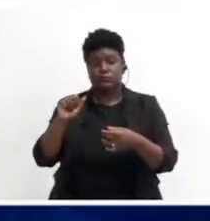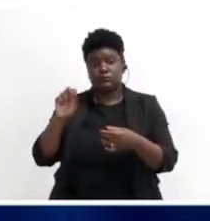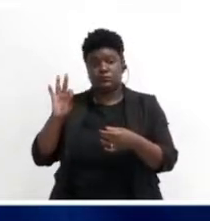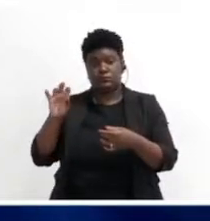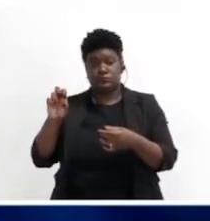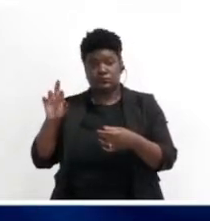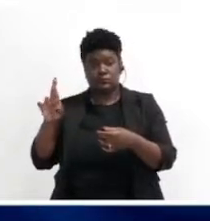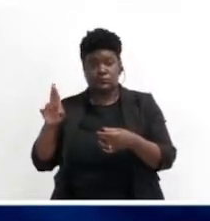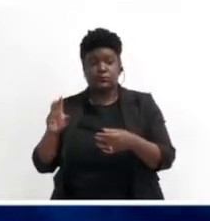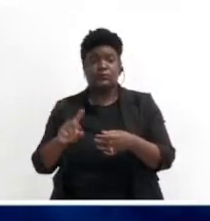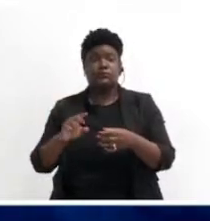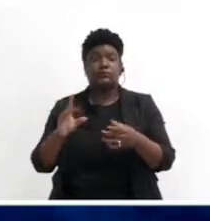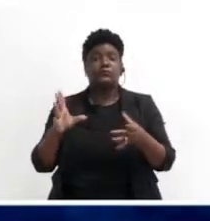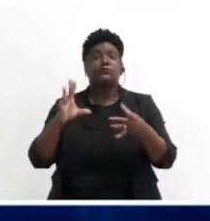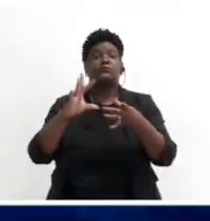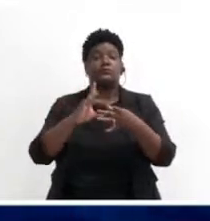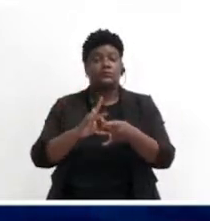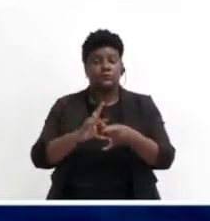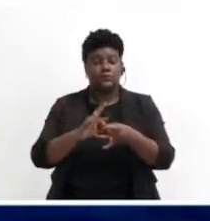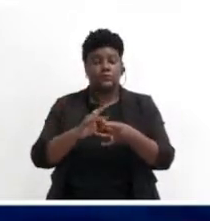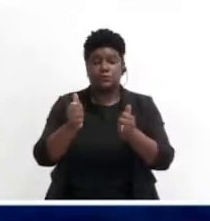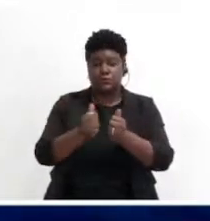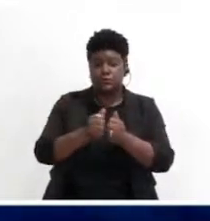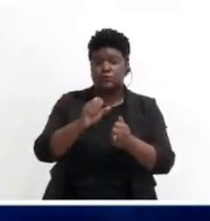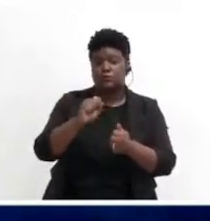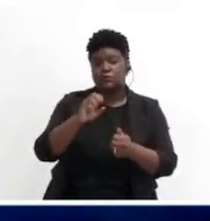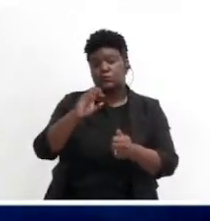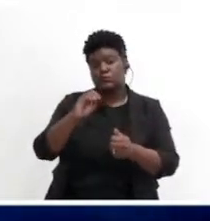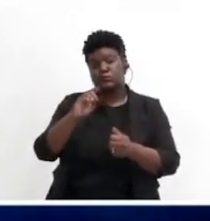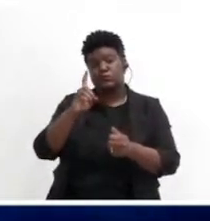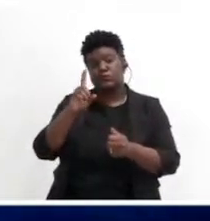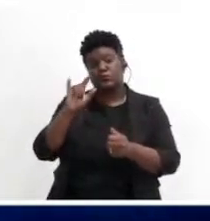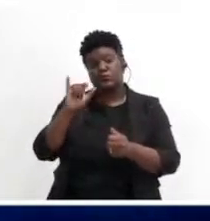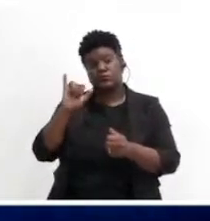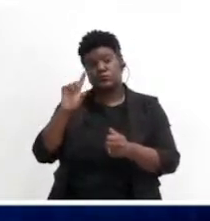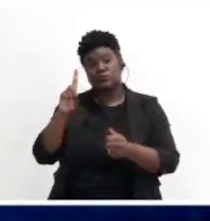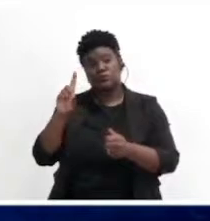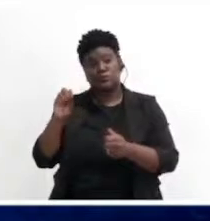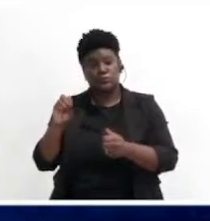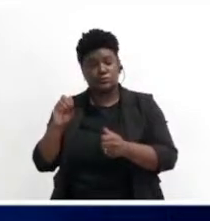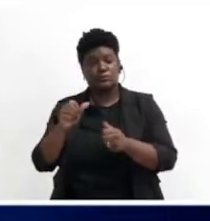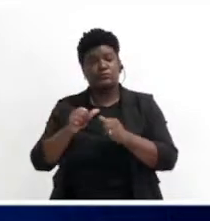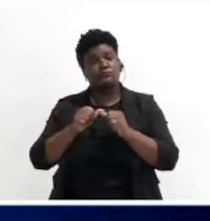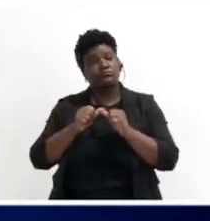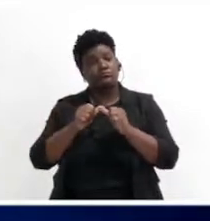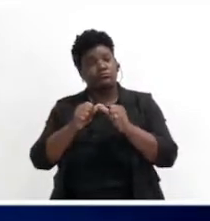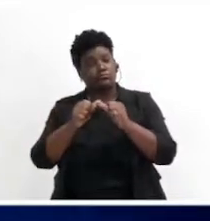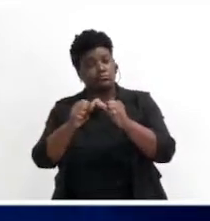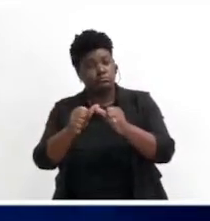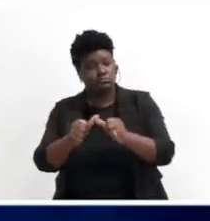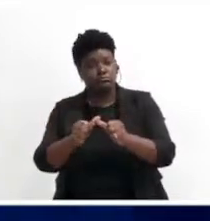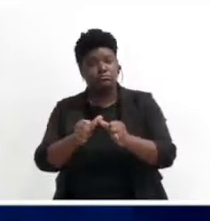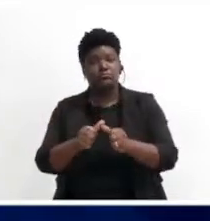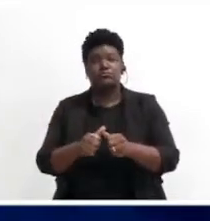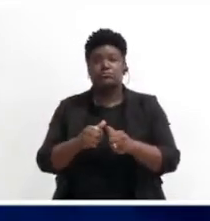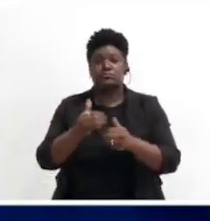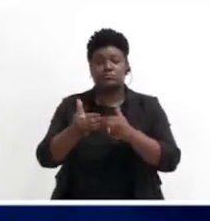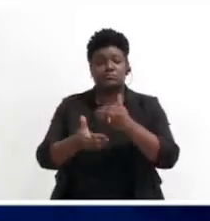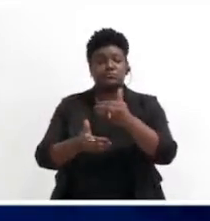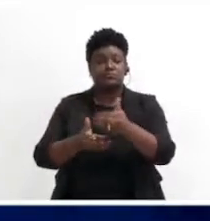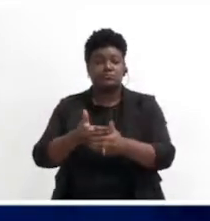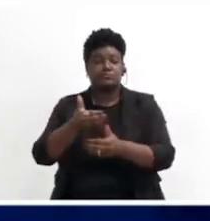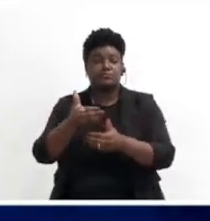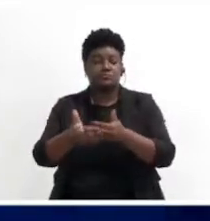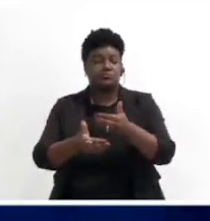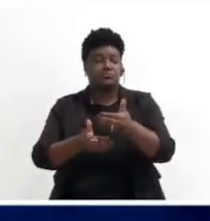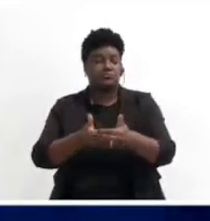oxide will kind of continue by itself. and spread so that the whole wafer is